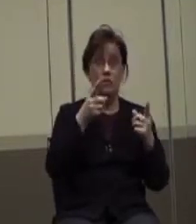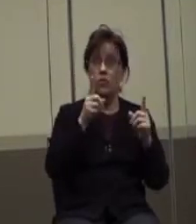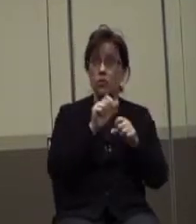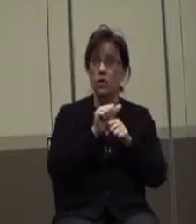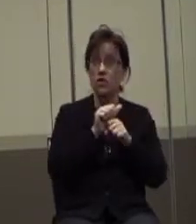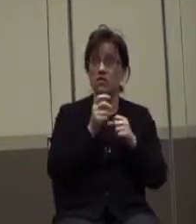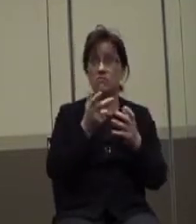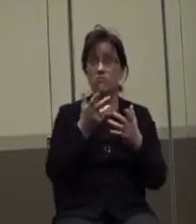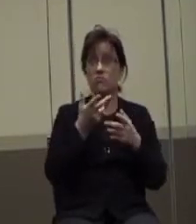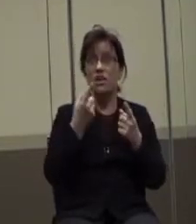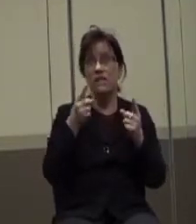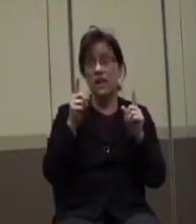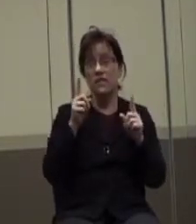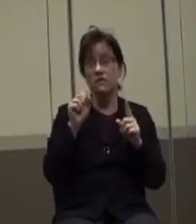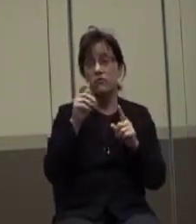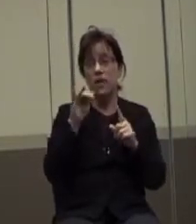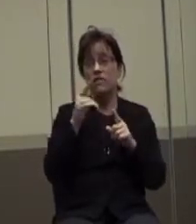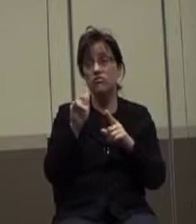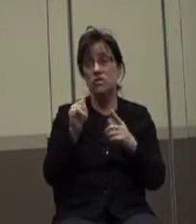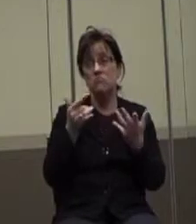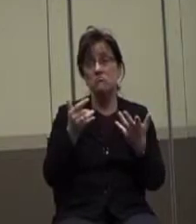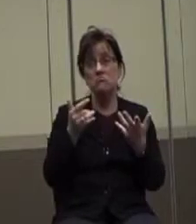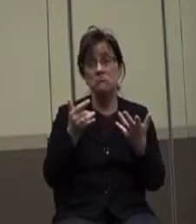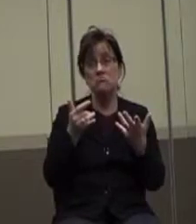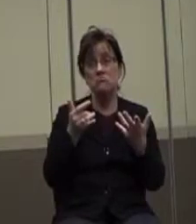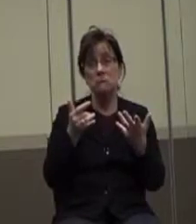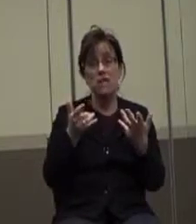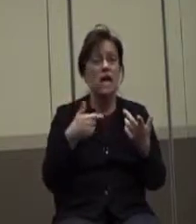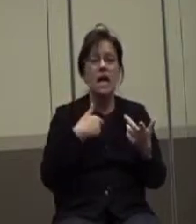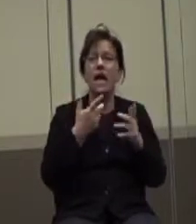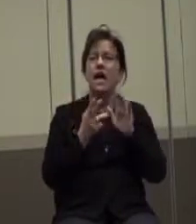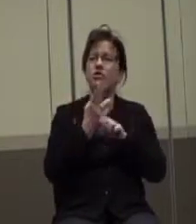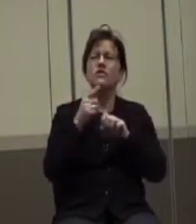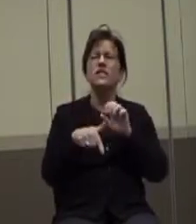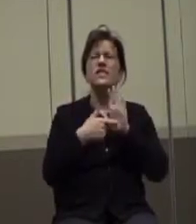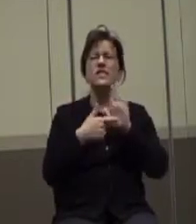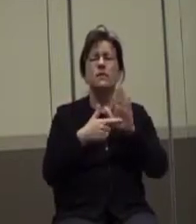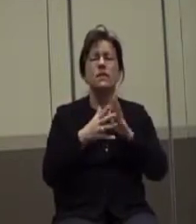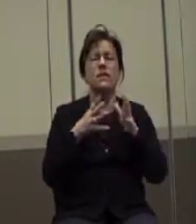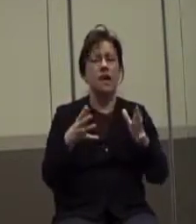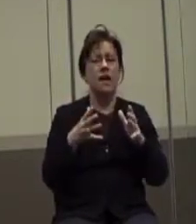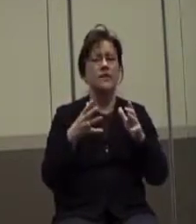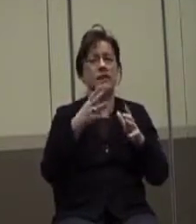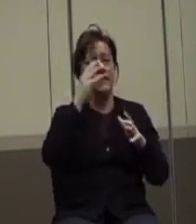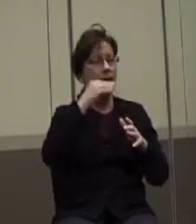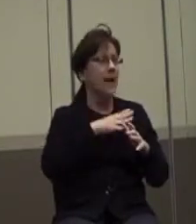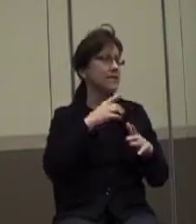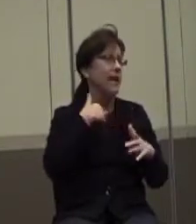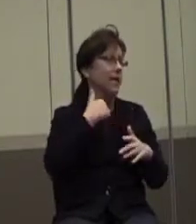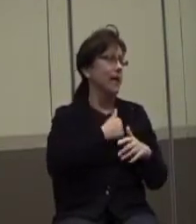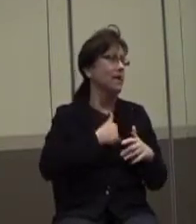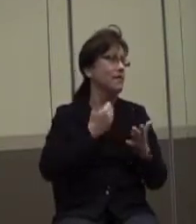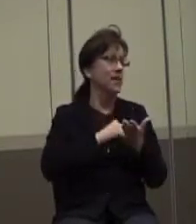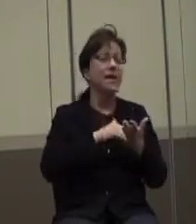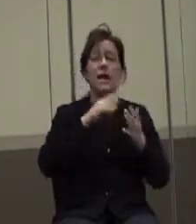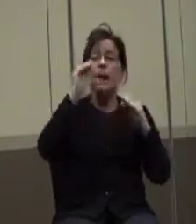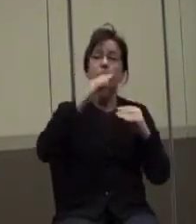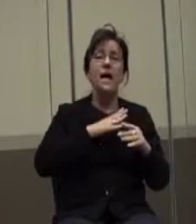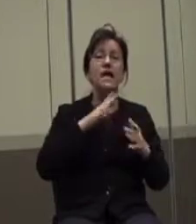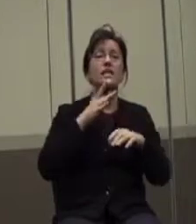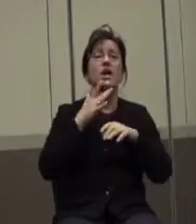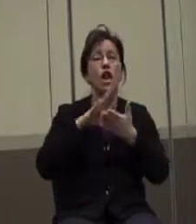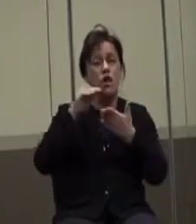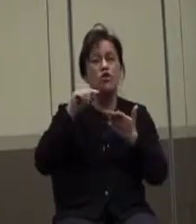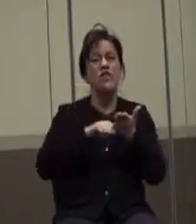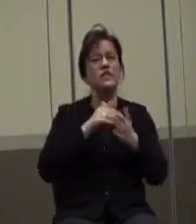Does it work? It's pretty effective strategy? I use this example a lot, and guys, I apologize again. Men learn this